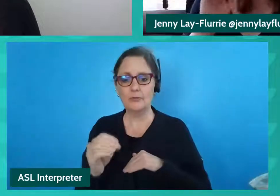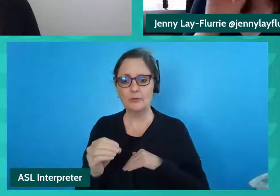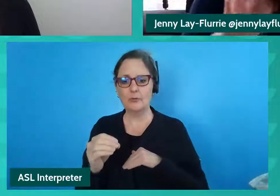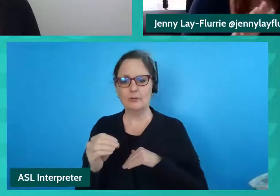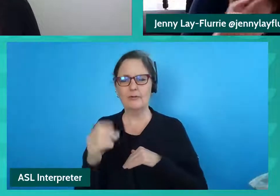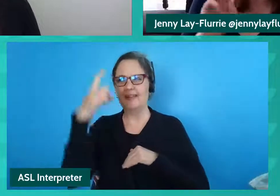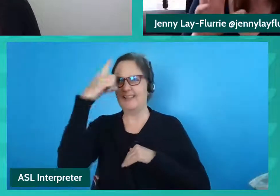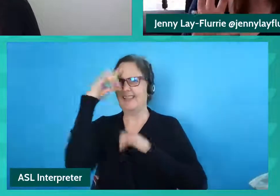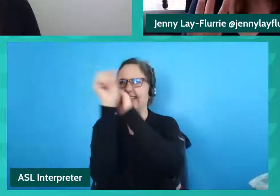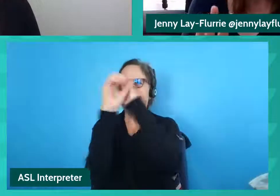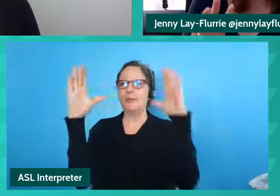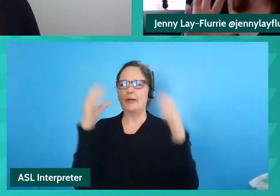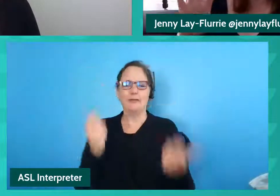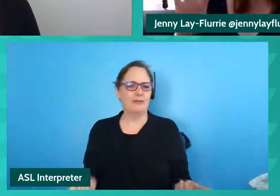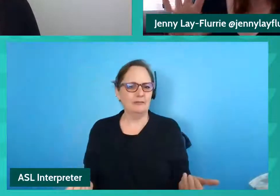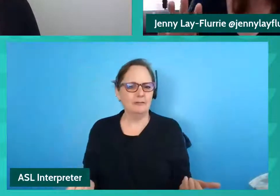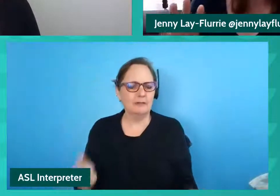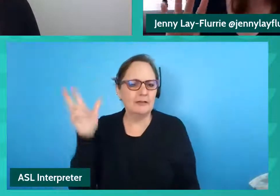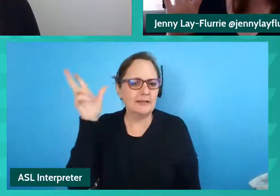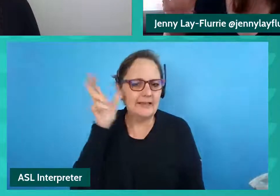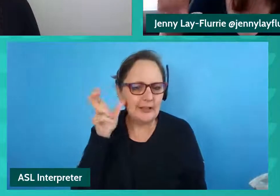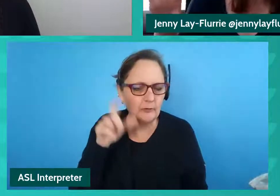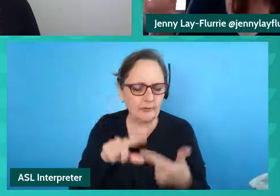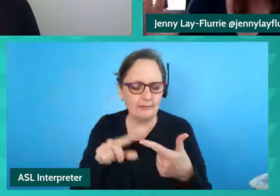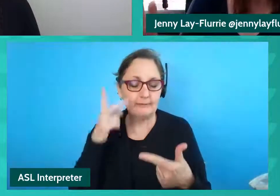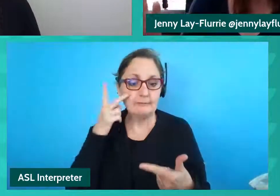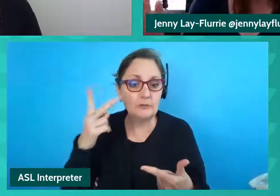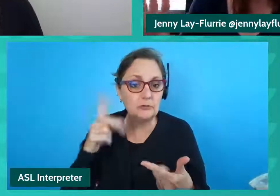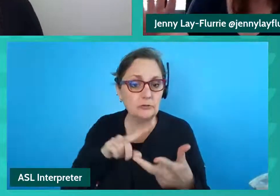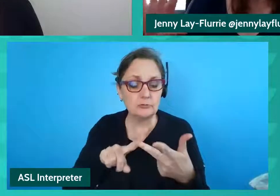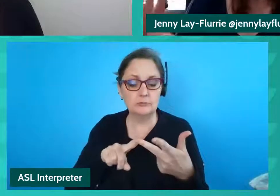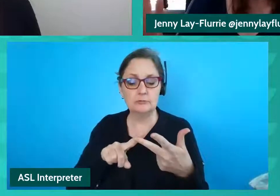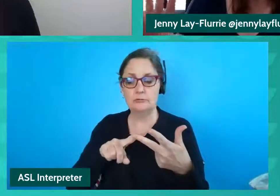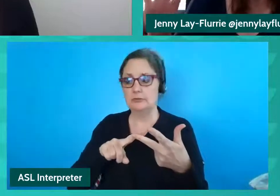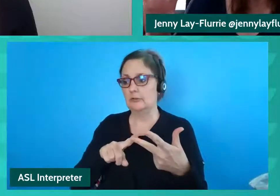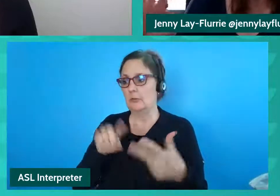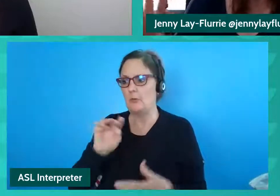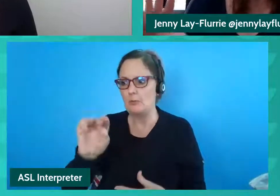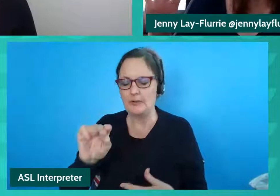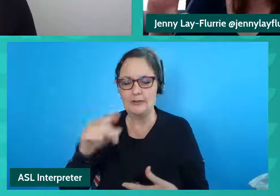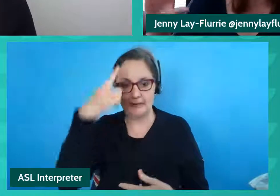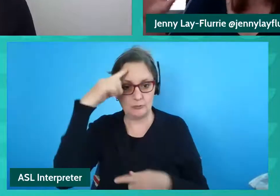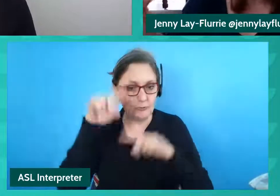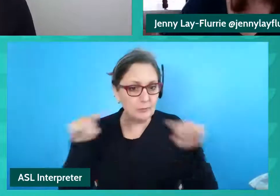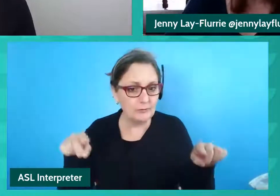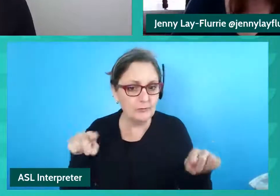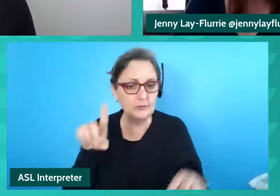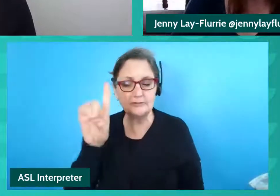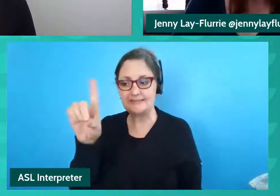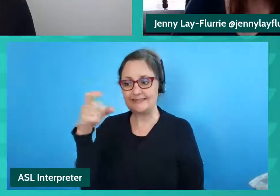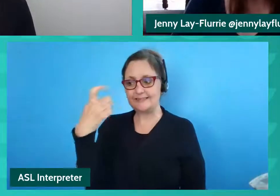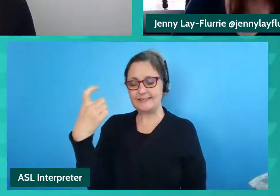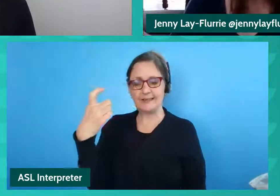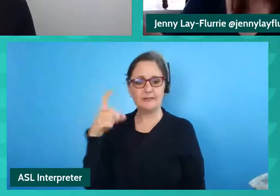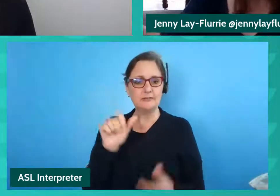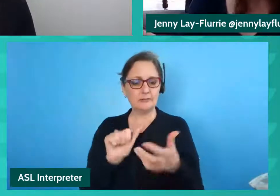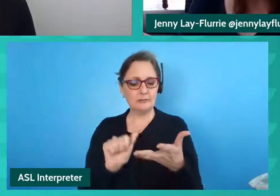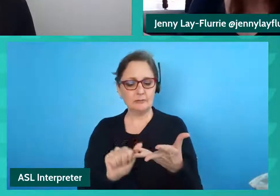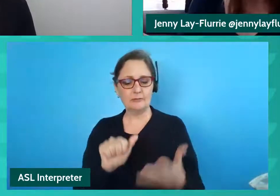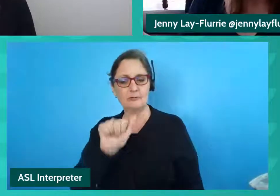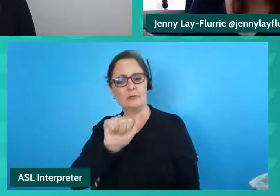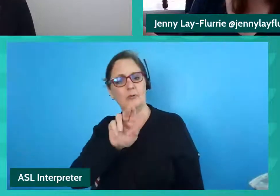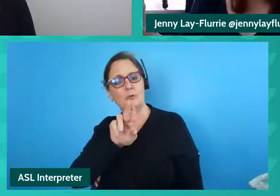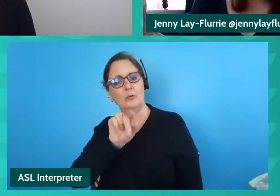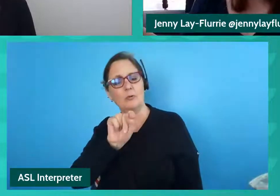this could be hearing, vision, mobility, neurodiversity, dyslexia, autism, mental health, and